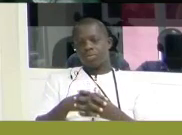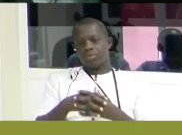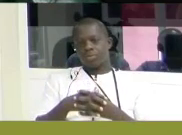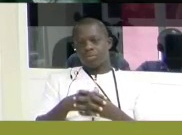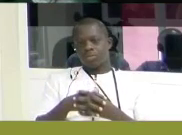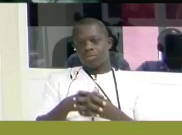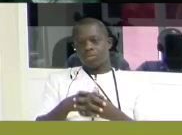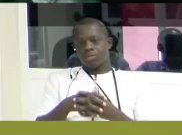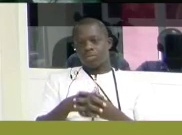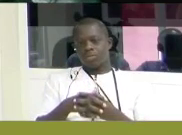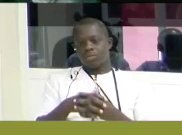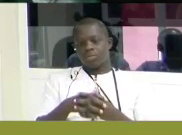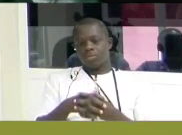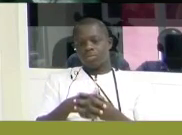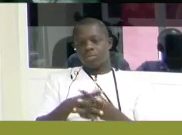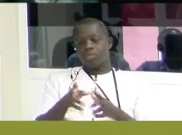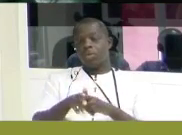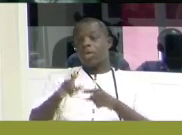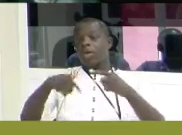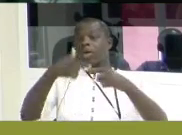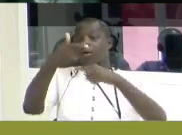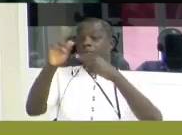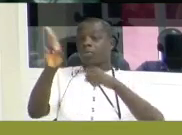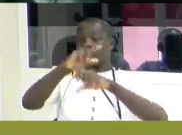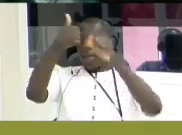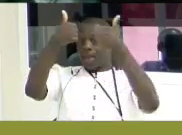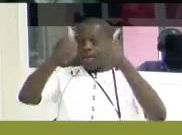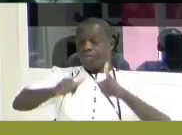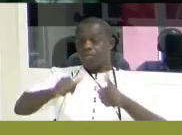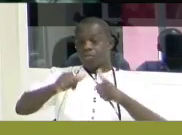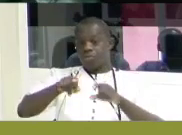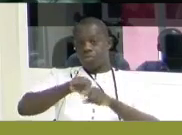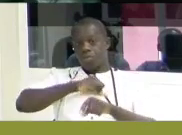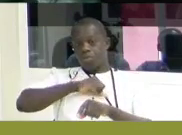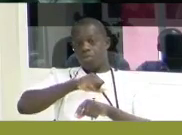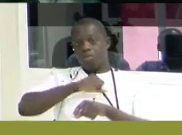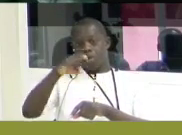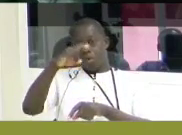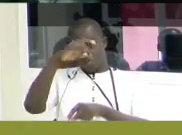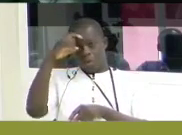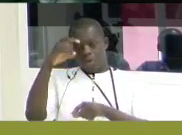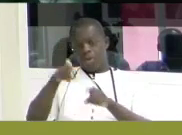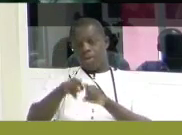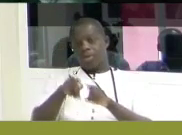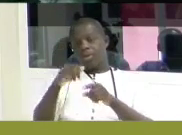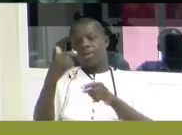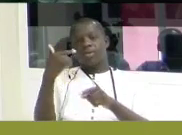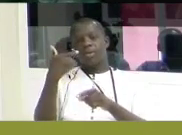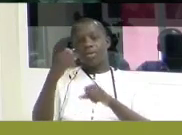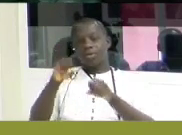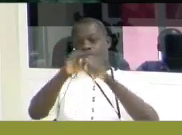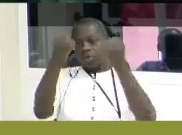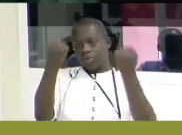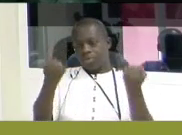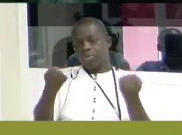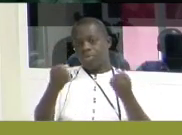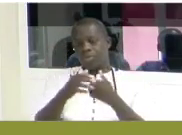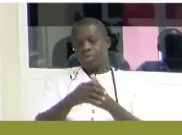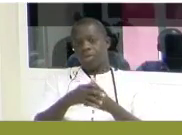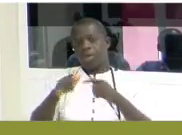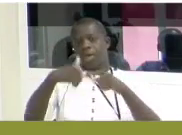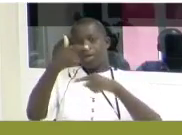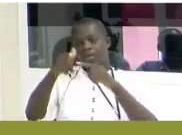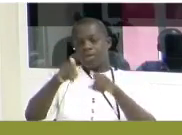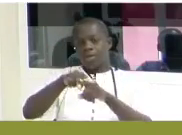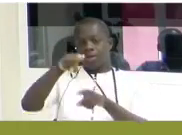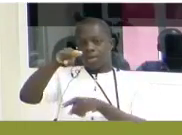what happened, if anything, to her career at the Daily Observer newspaper? Yes, immediately after this procession, Ndai too was going through issues